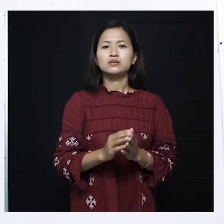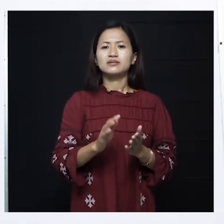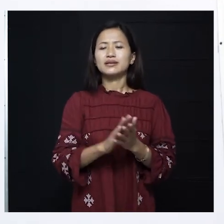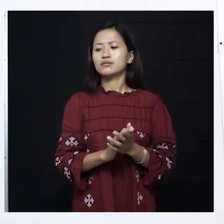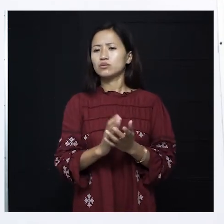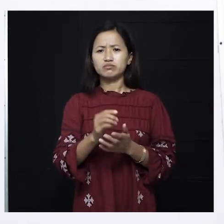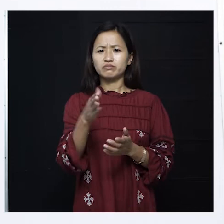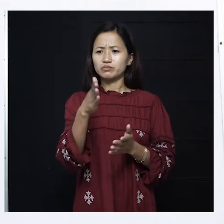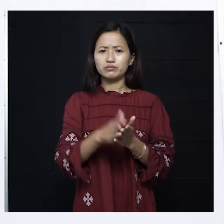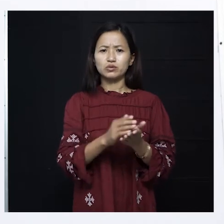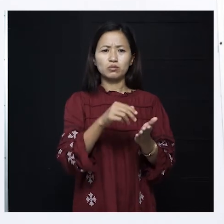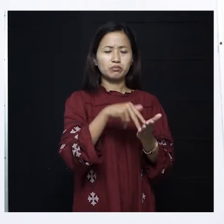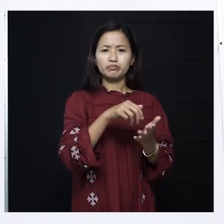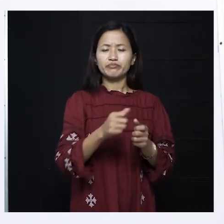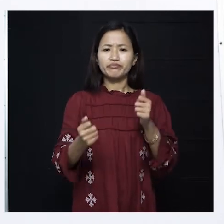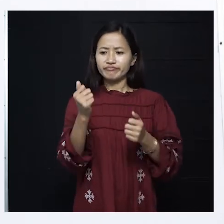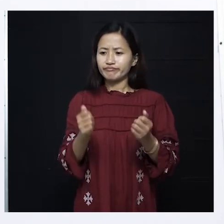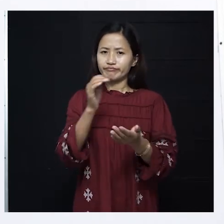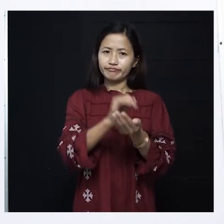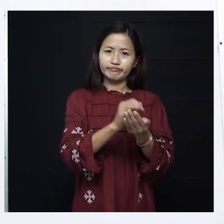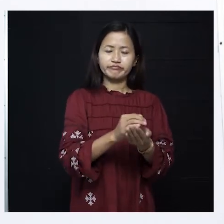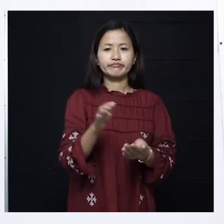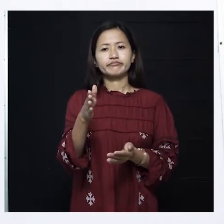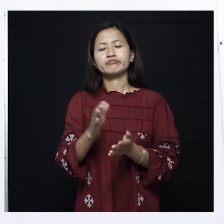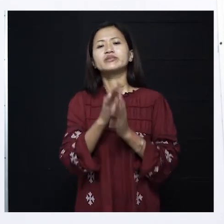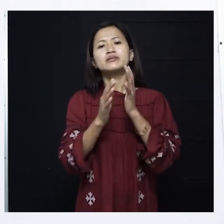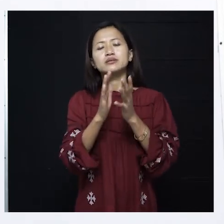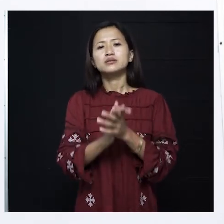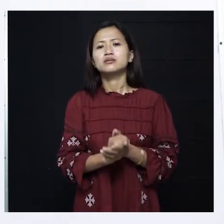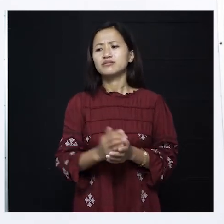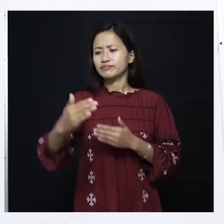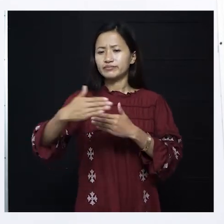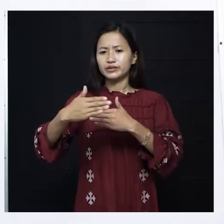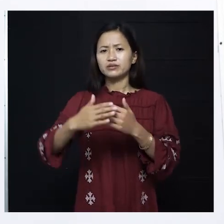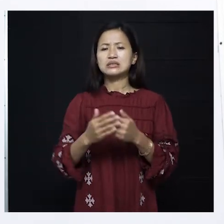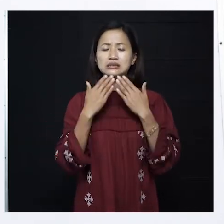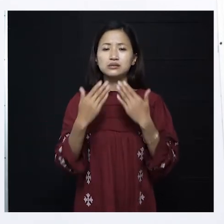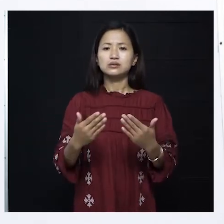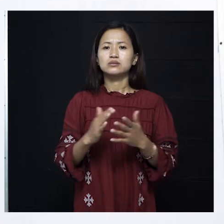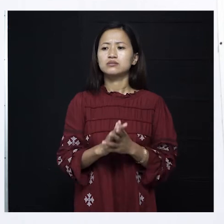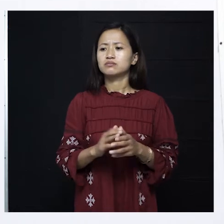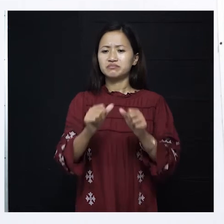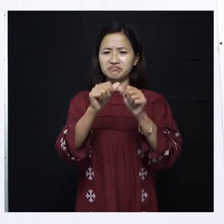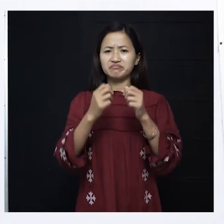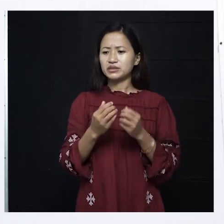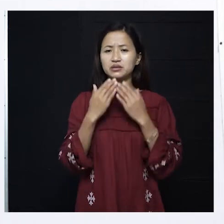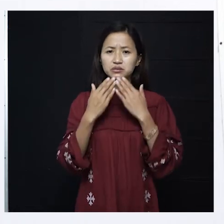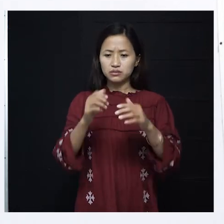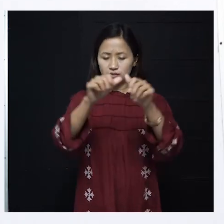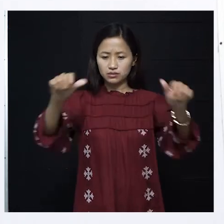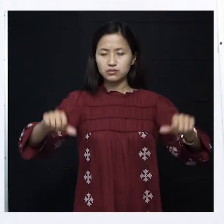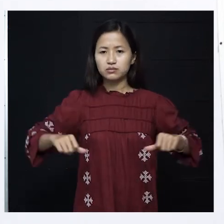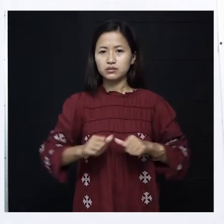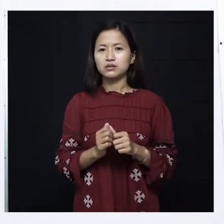parking sign, or like for example, near the school, isn't it? We have school areas will be